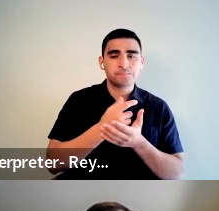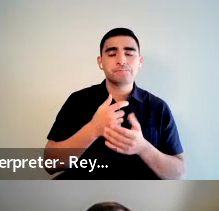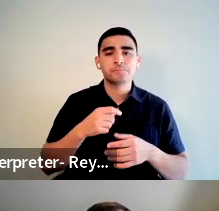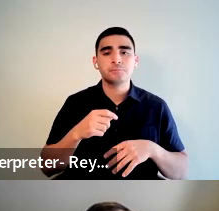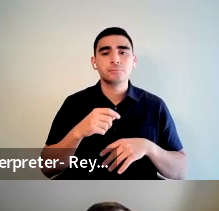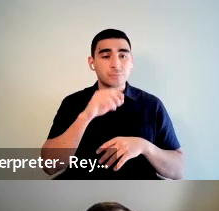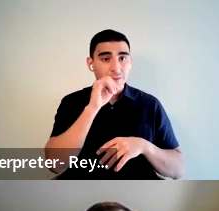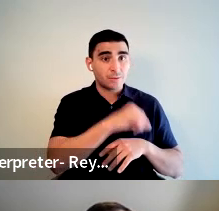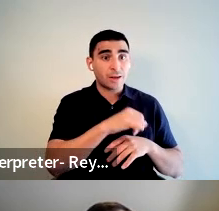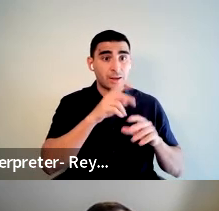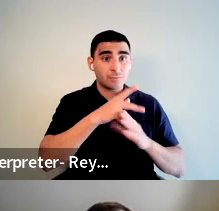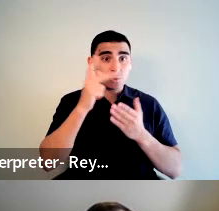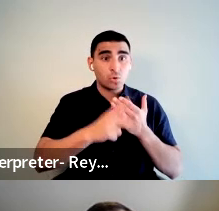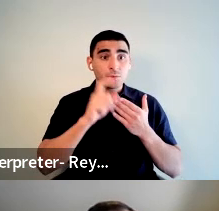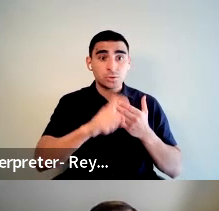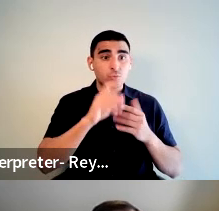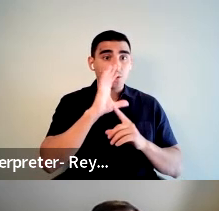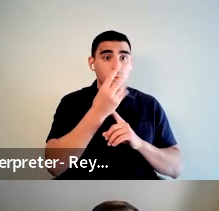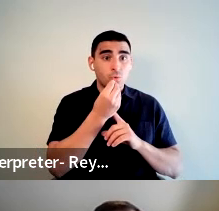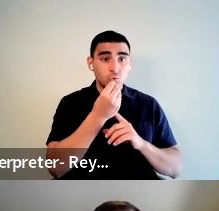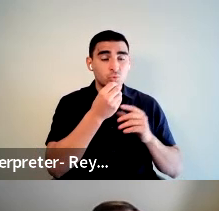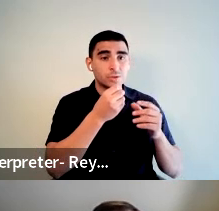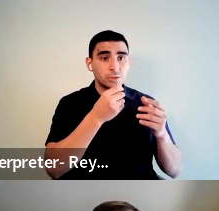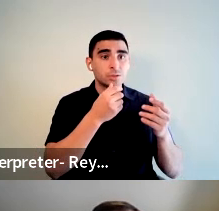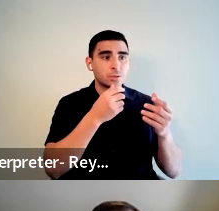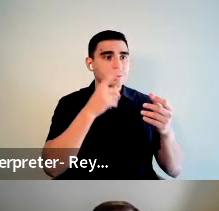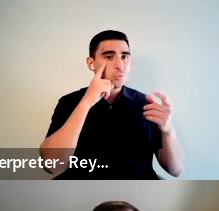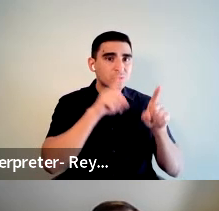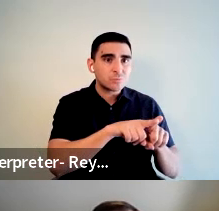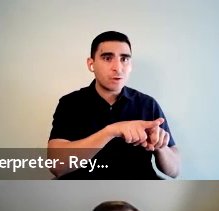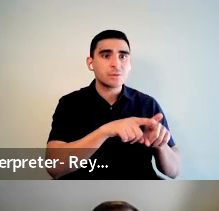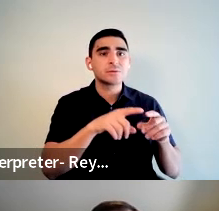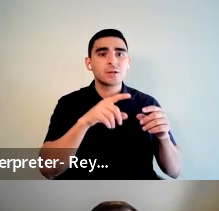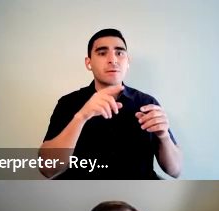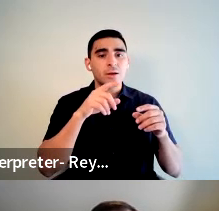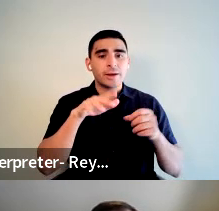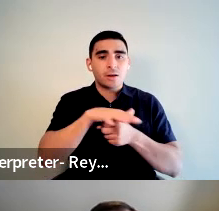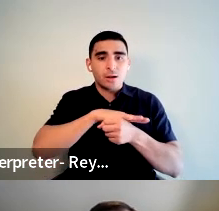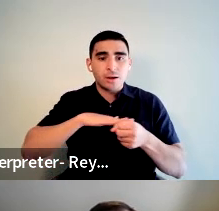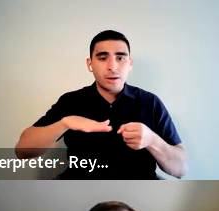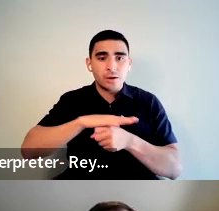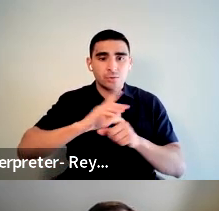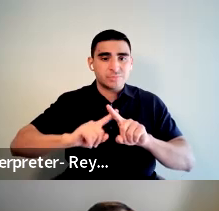should be culturally responsive and coordinated across jurisdictions and across county services.